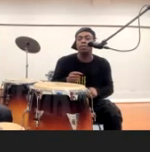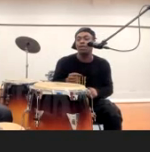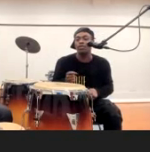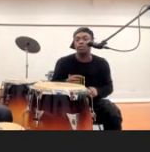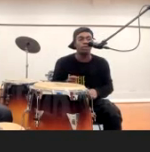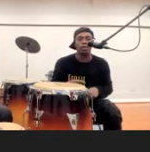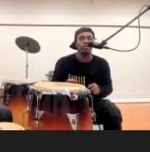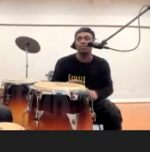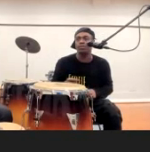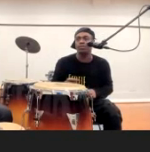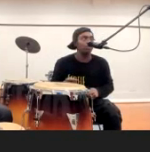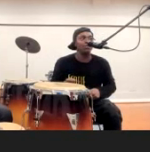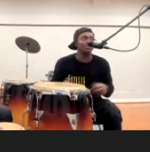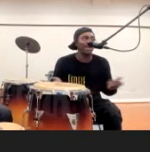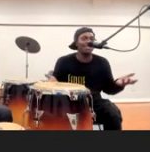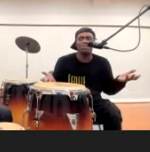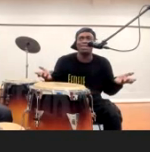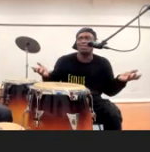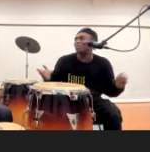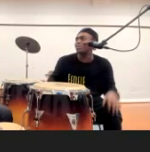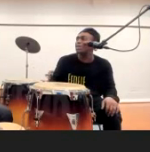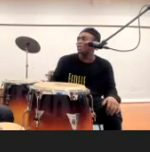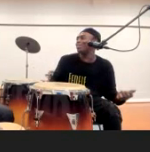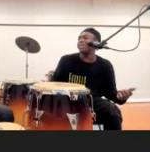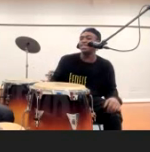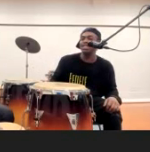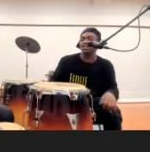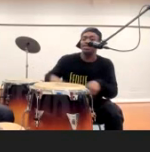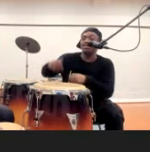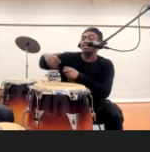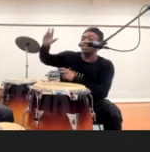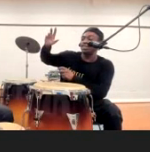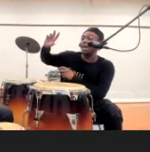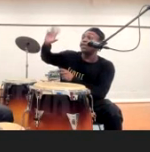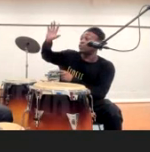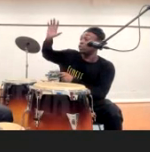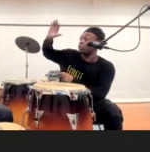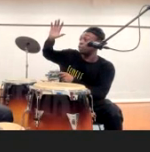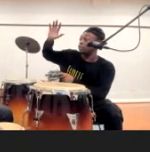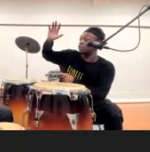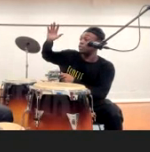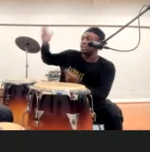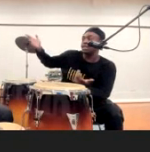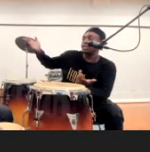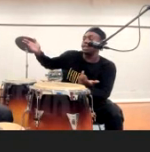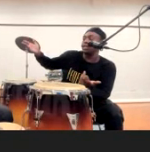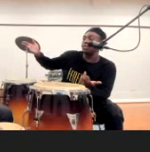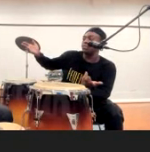is playing out for about five, 10 minutes, I don't know, whatever that is, the director will throw up another